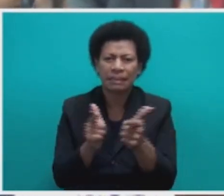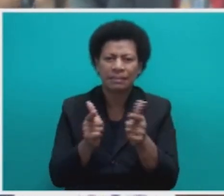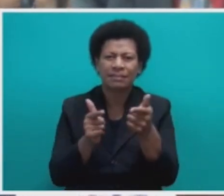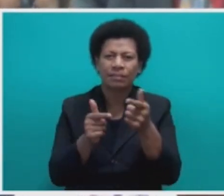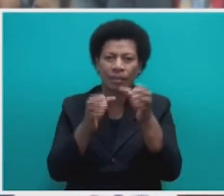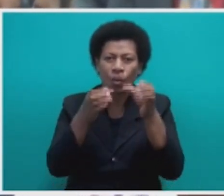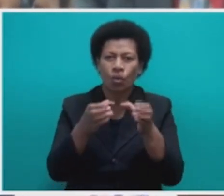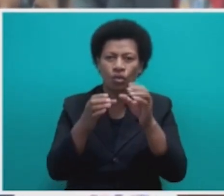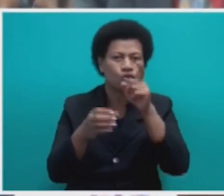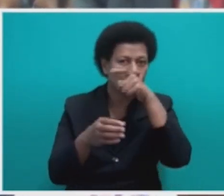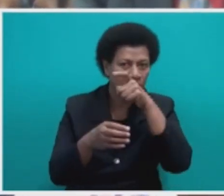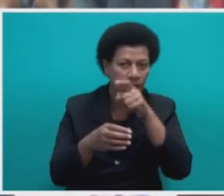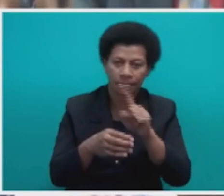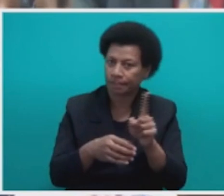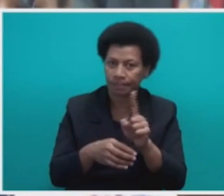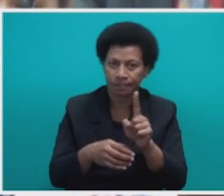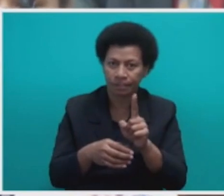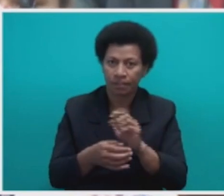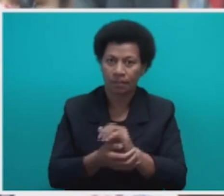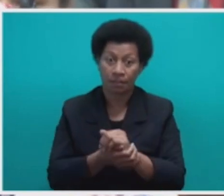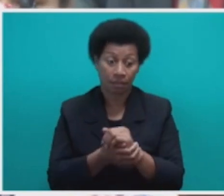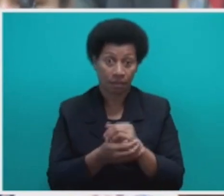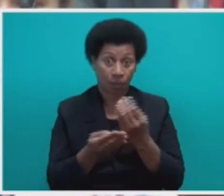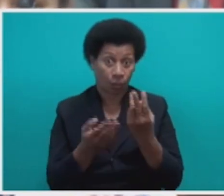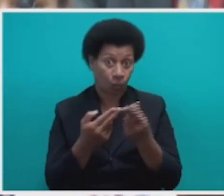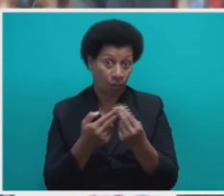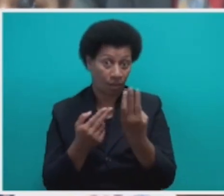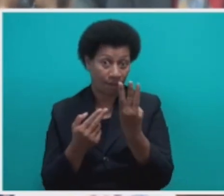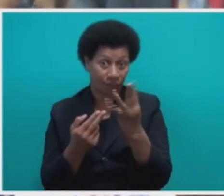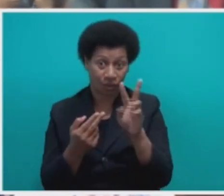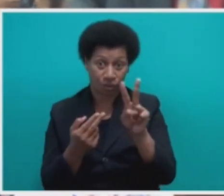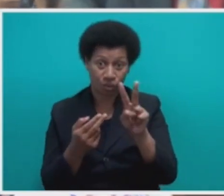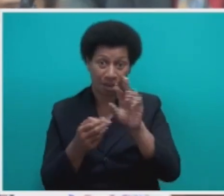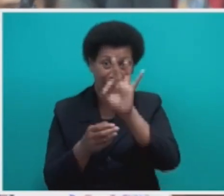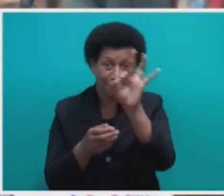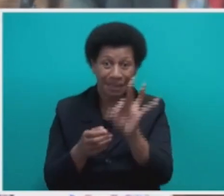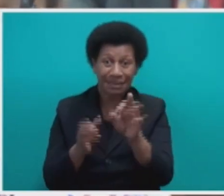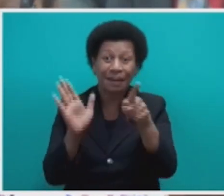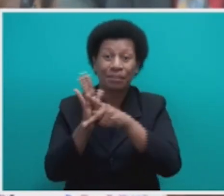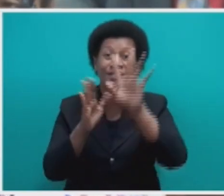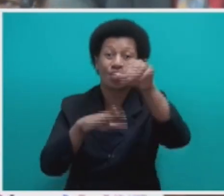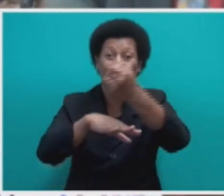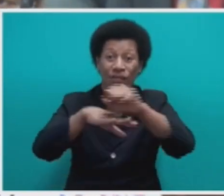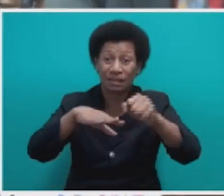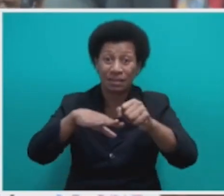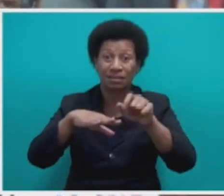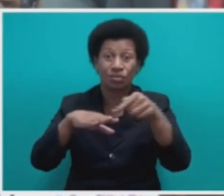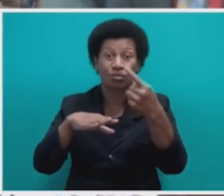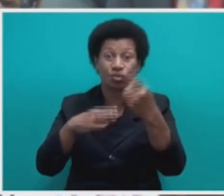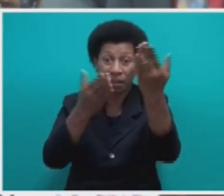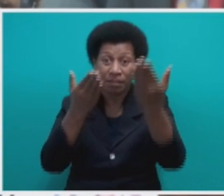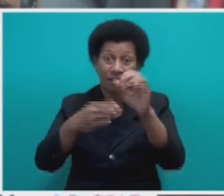I also said that even with the 42% duty, those who were importing chicken portions